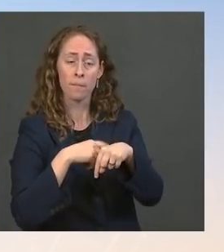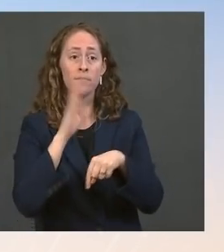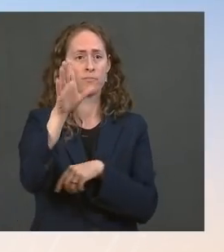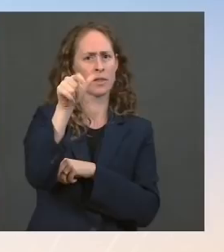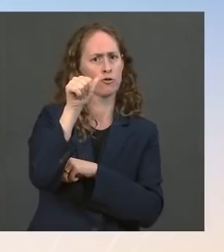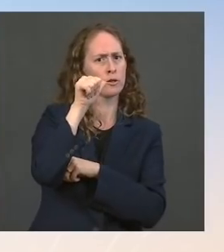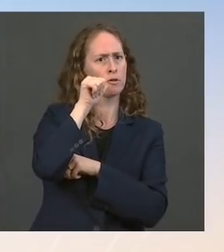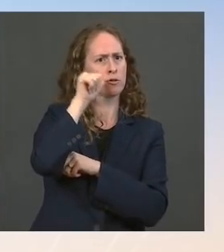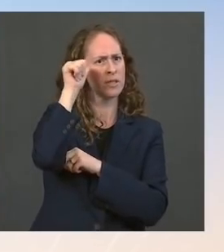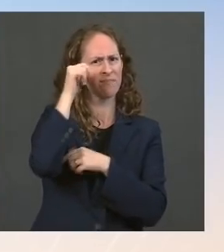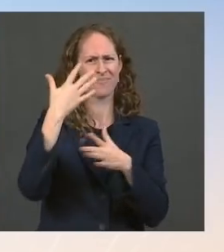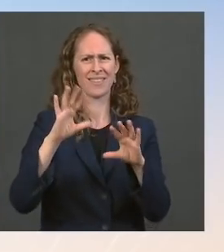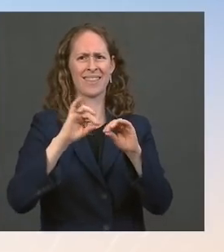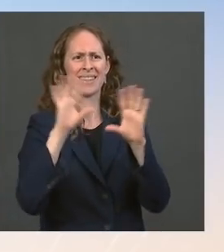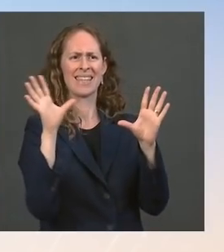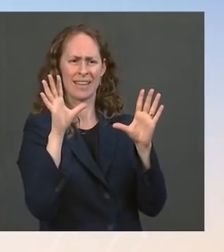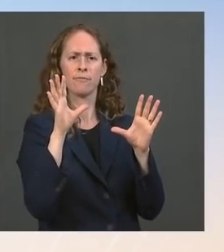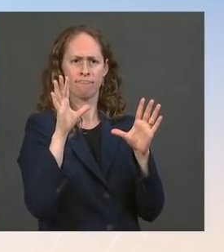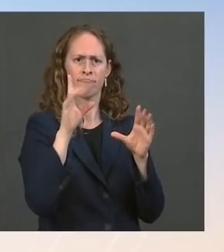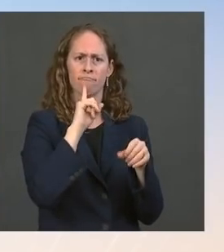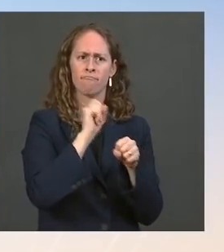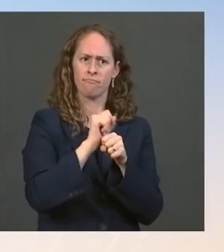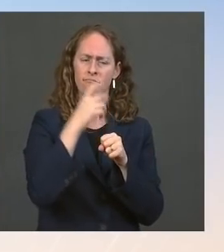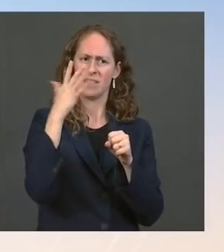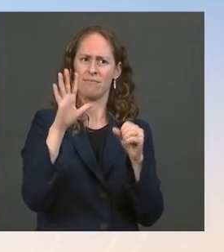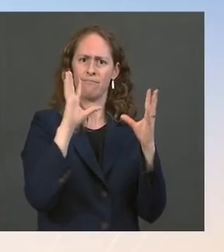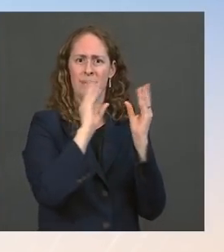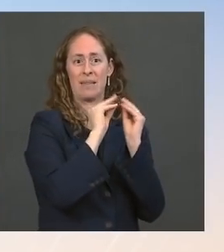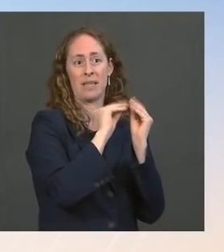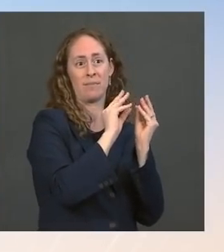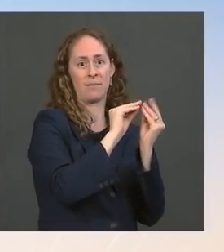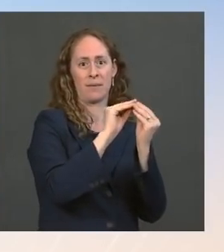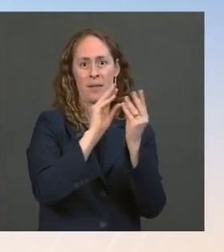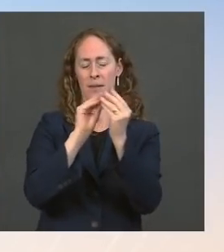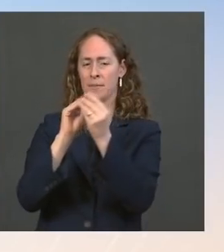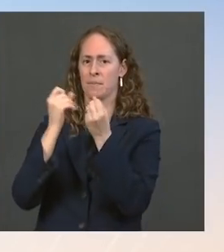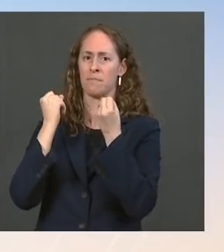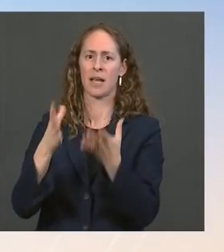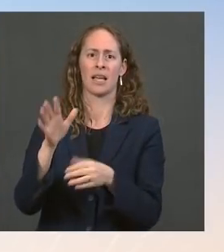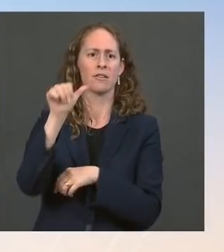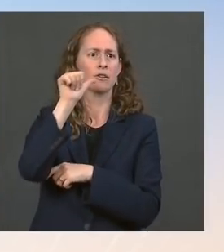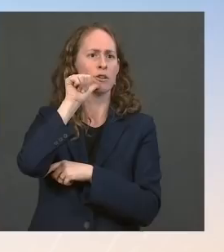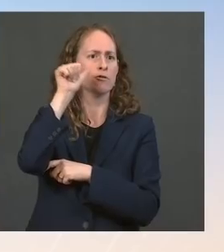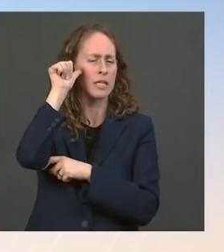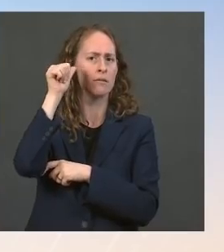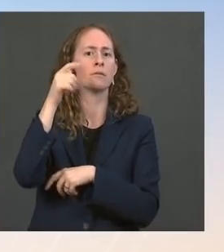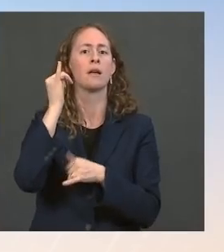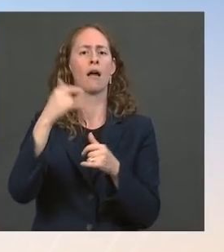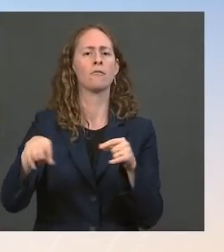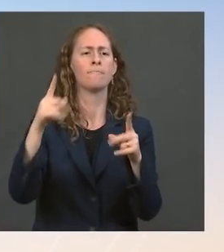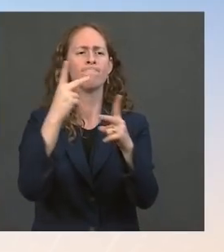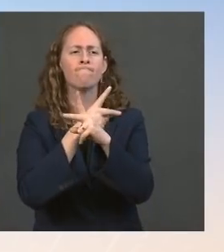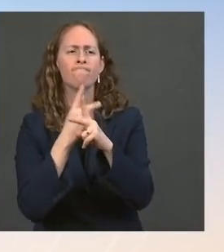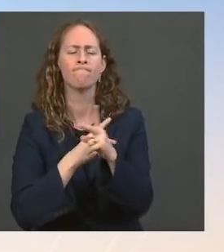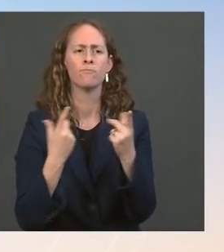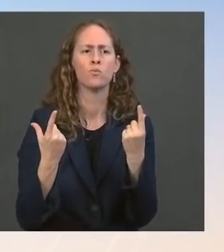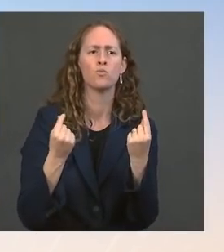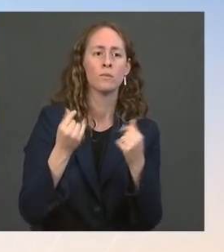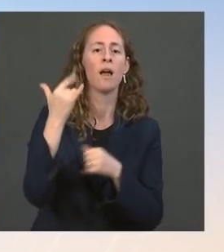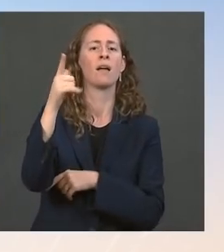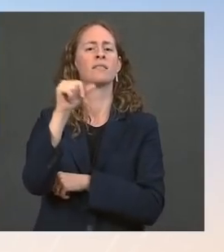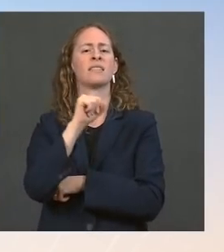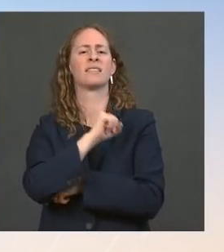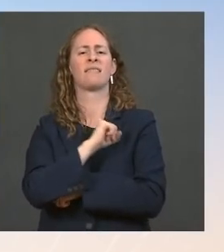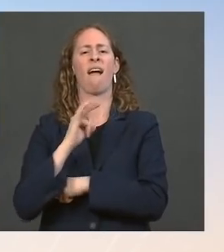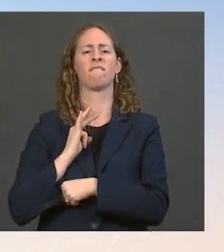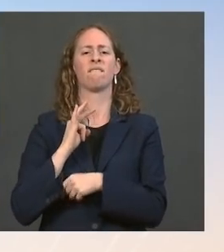as yesterday is evidence of, he just met with a broad range of members yesterday. There's a lot of work that needs to continue that can happen with senior staff members, but